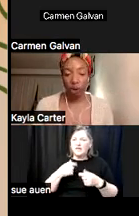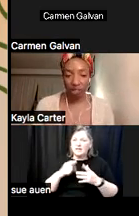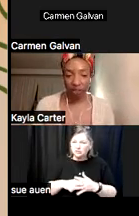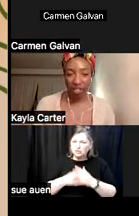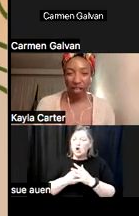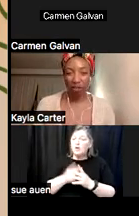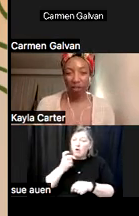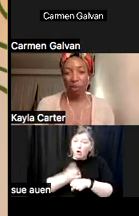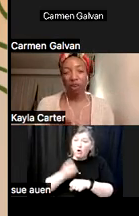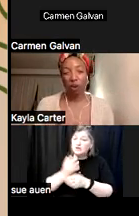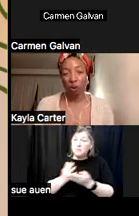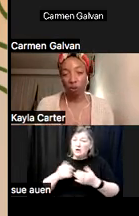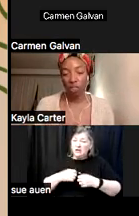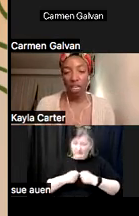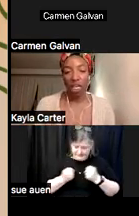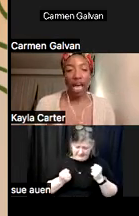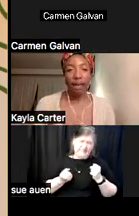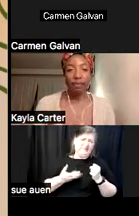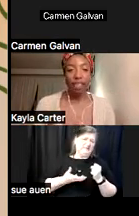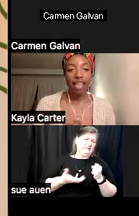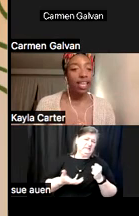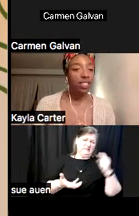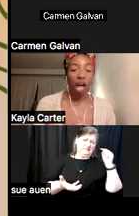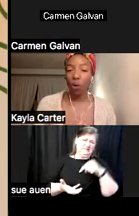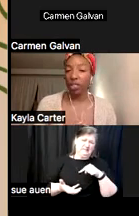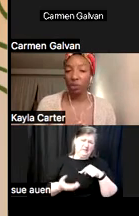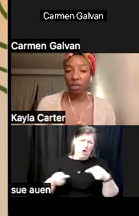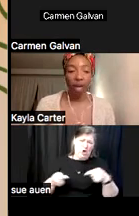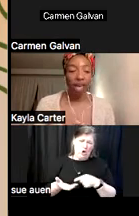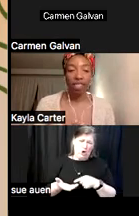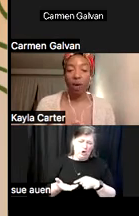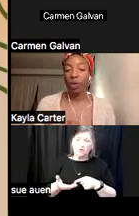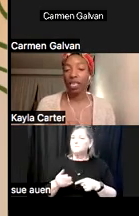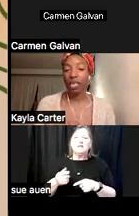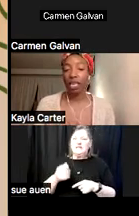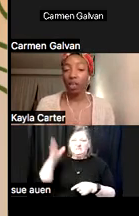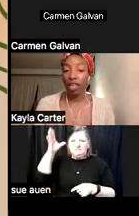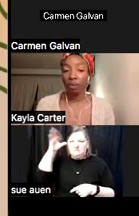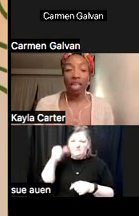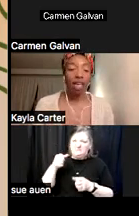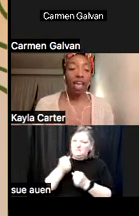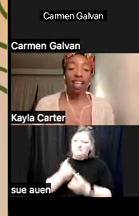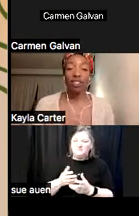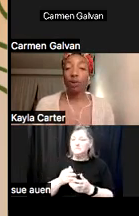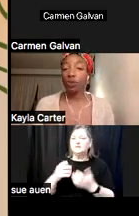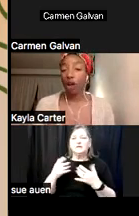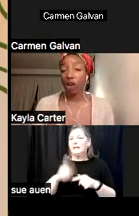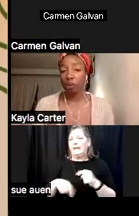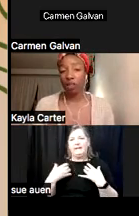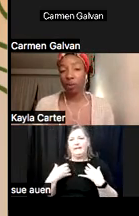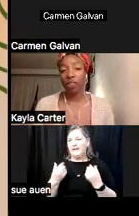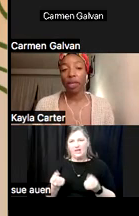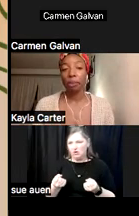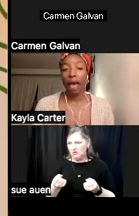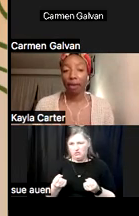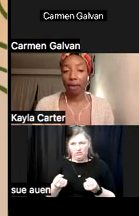hardest parts of ourselves, some of our wounds, that is not going to be the way that we heal them. And that is also not going to be the